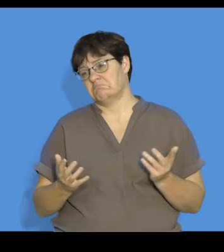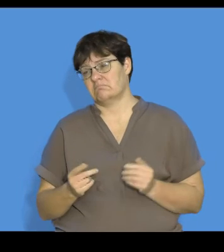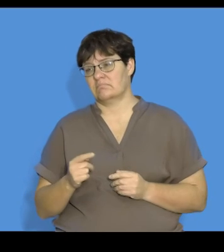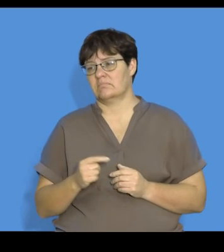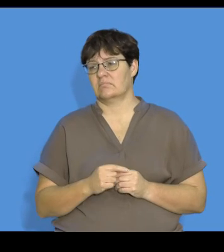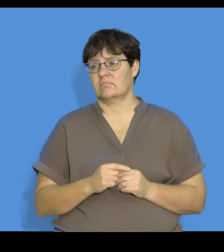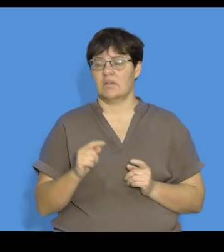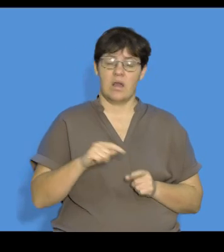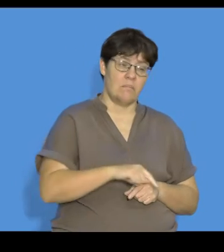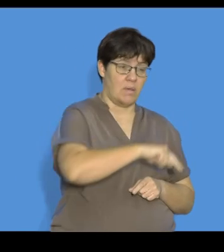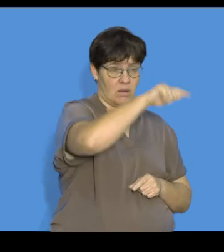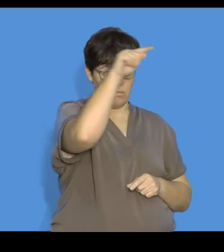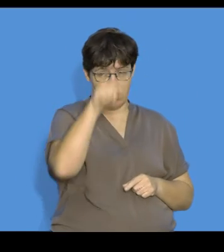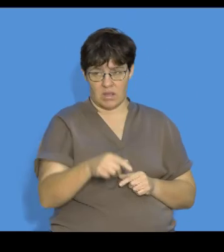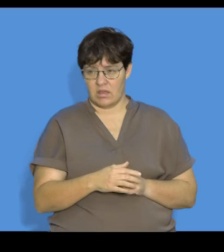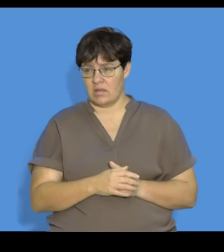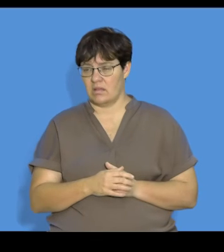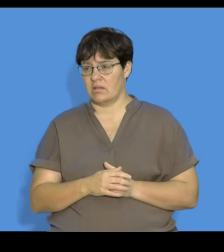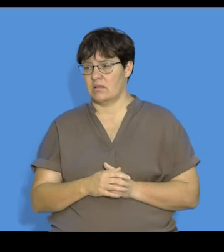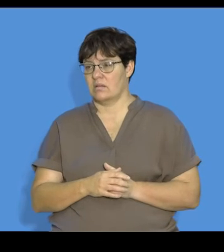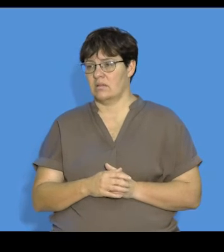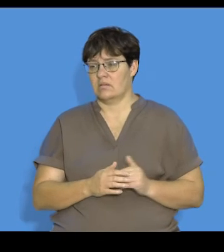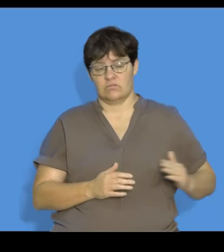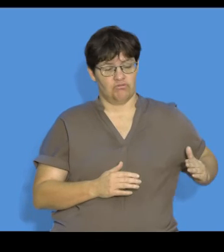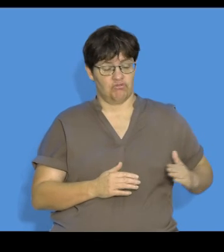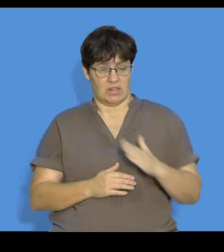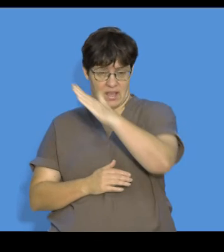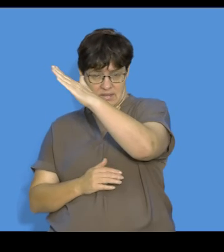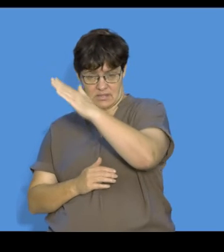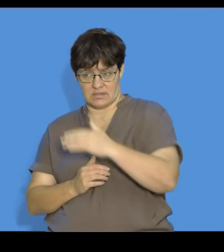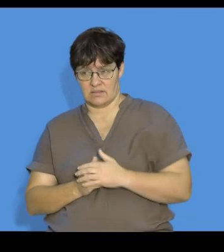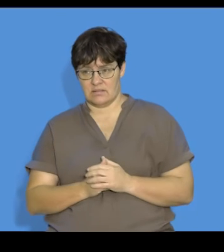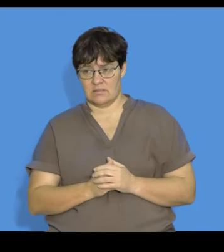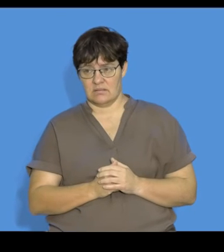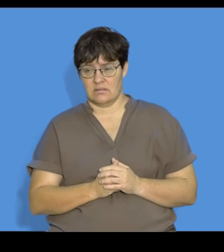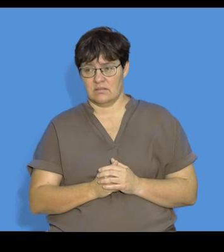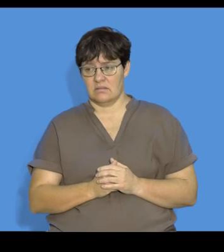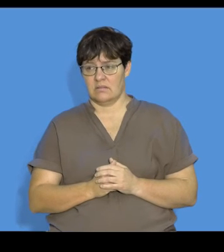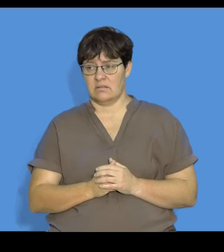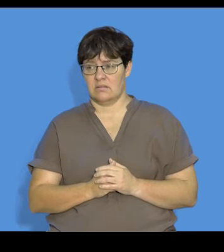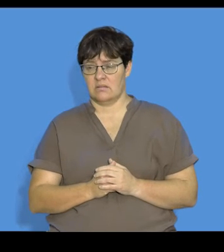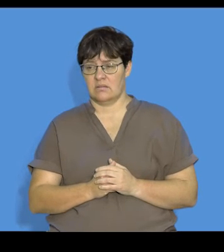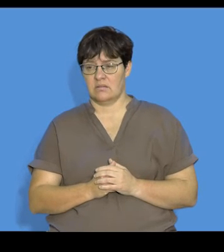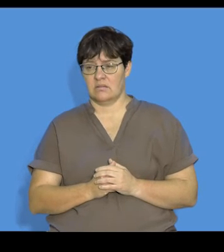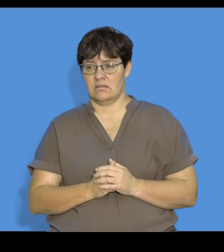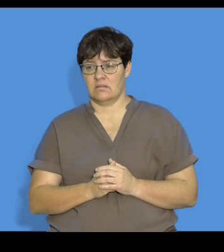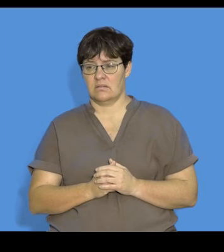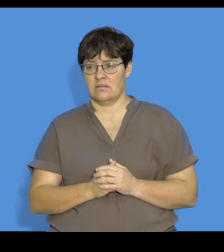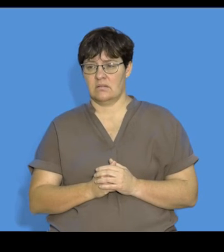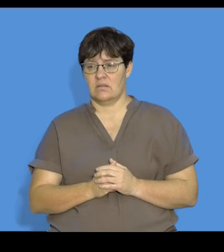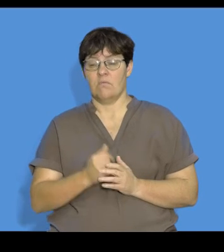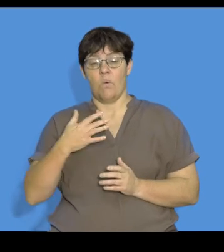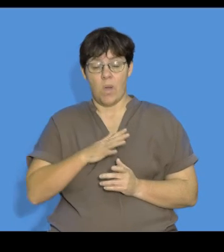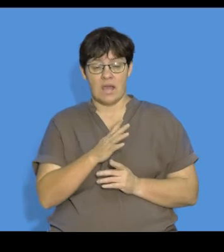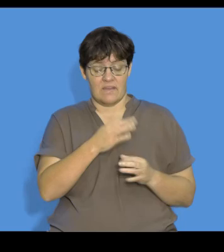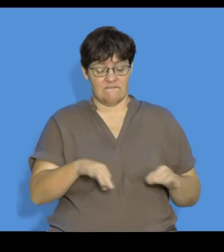for example, I have a parabola like that, and I have a straight line graph like that, right? When I want